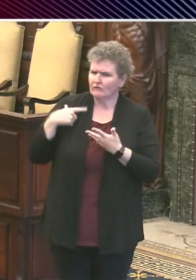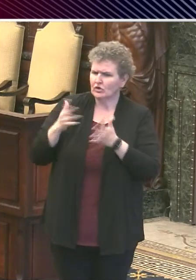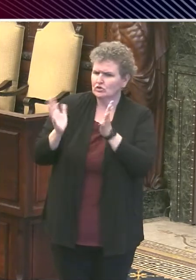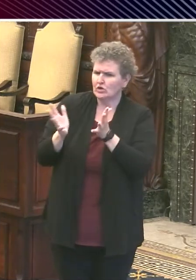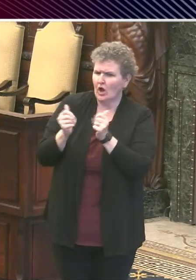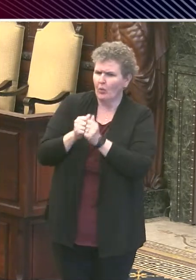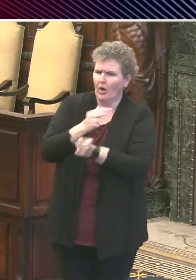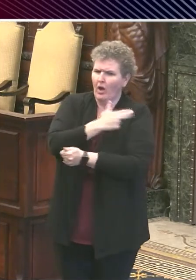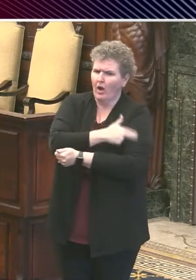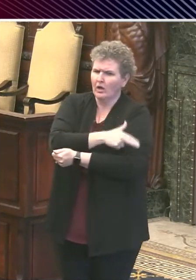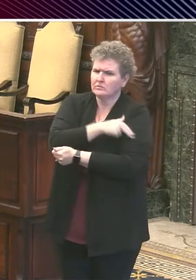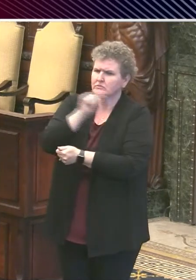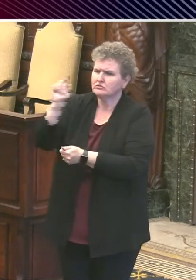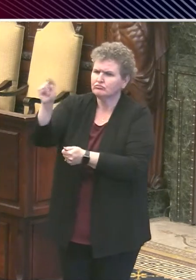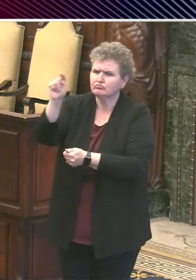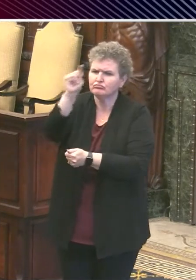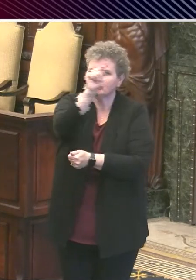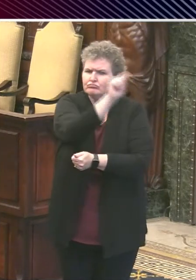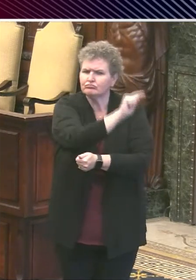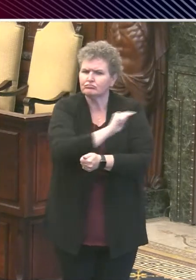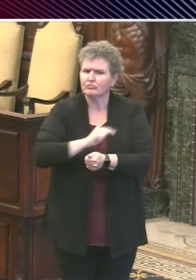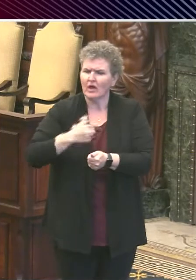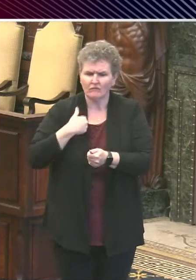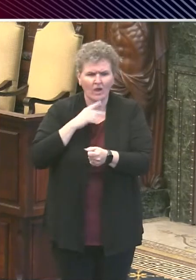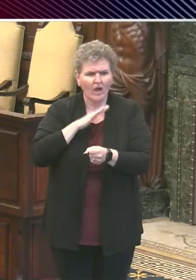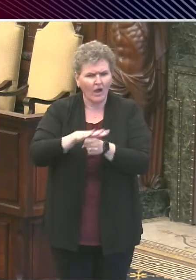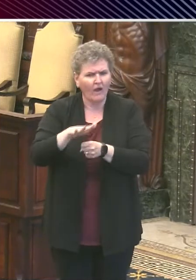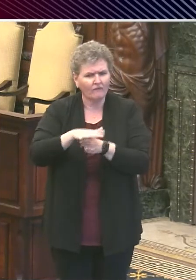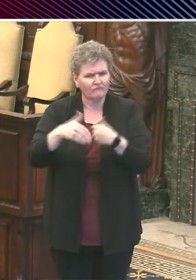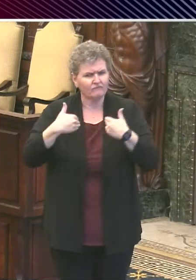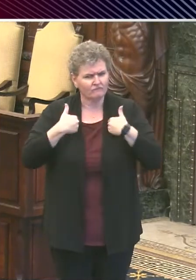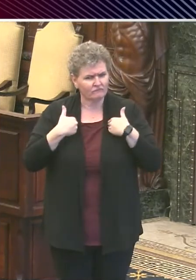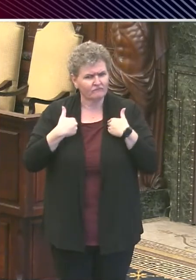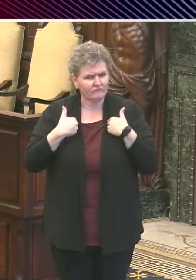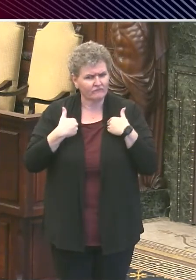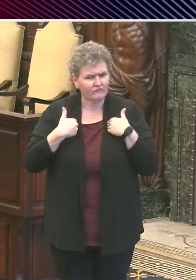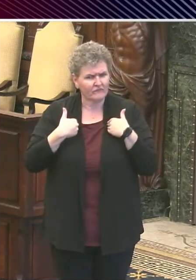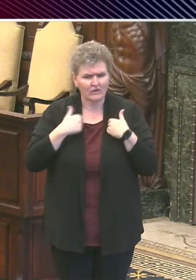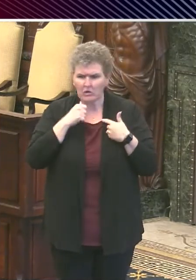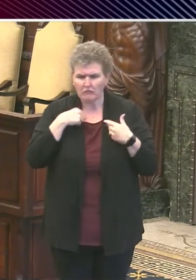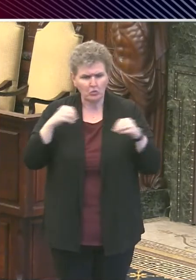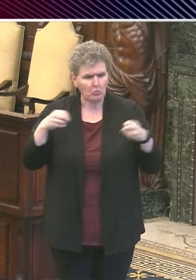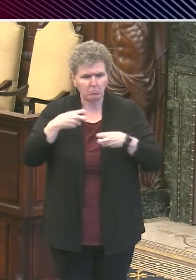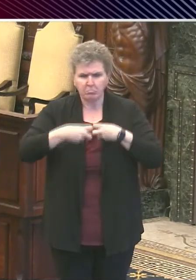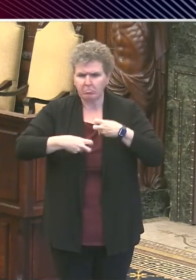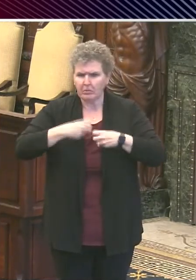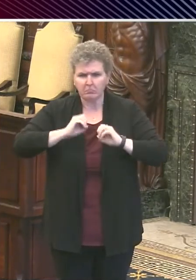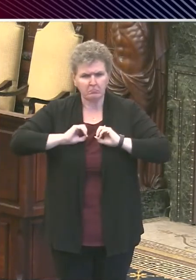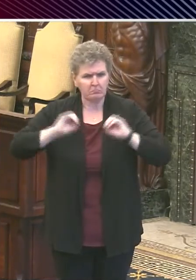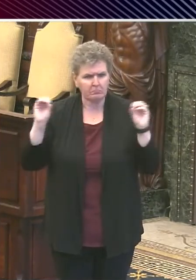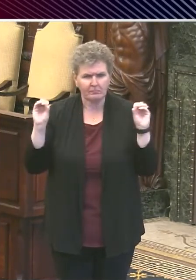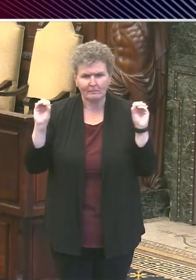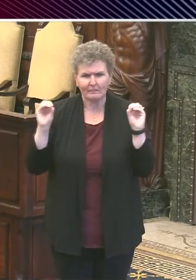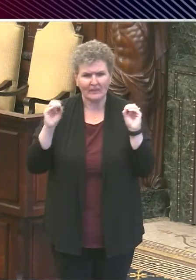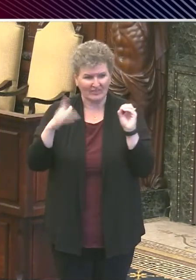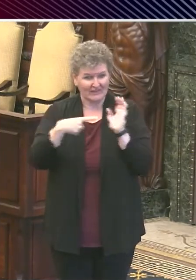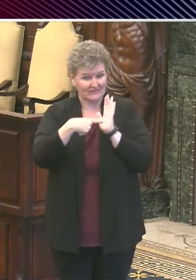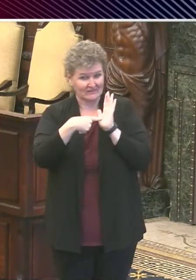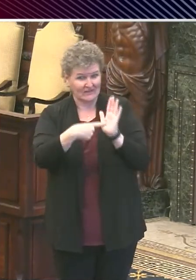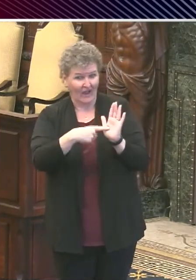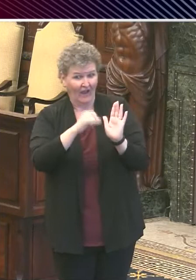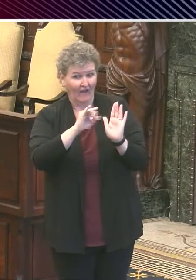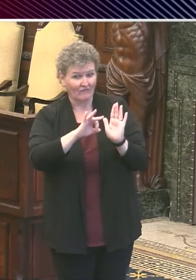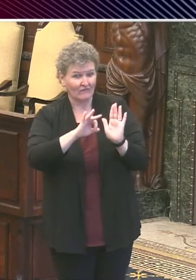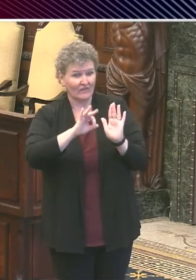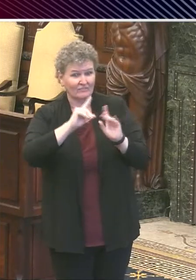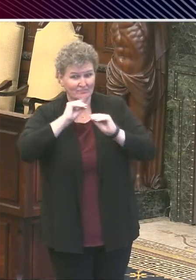city that they were all saying that they were well stocked and did not have trouble. But maybe this is the first sign of that the epidemic in other parts of the